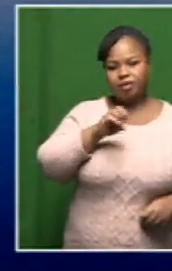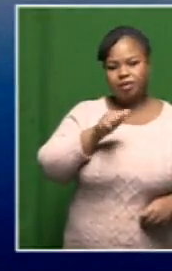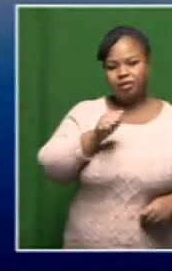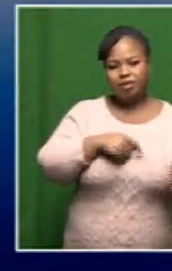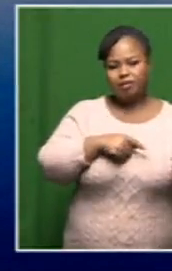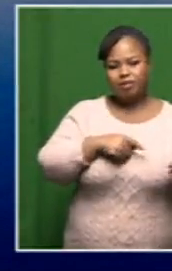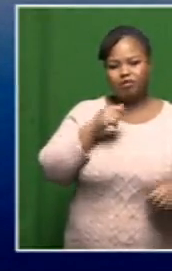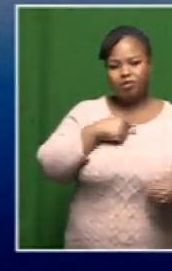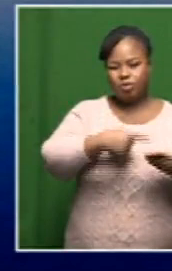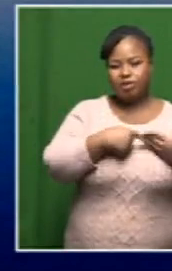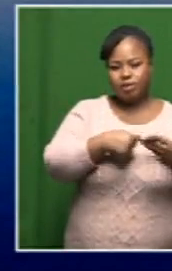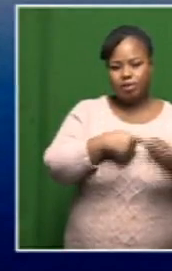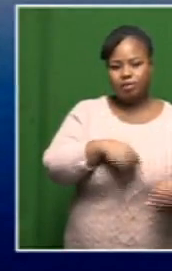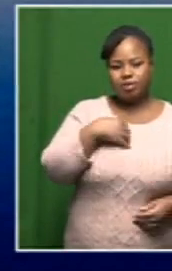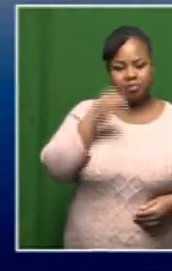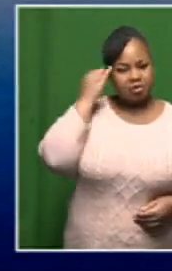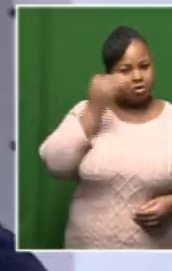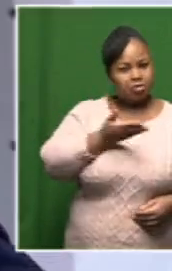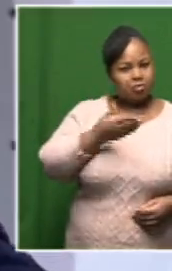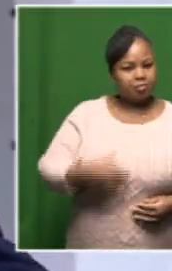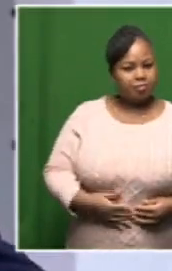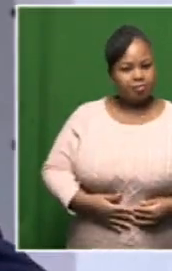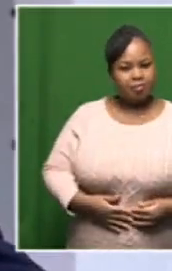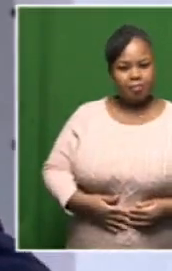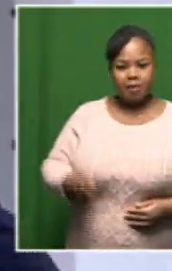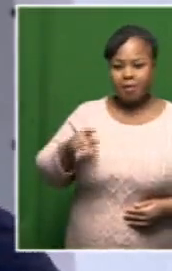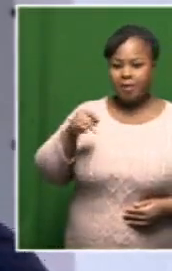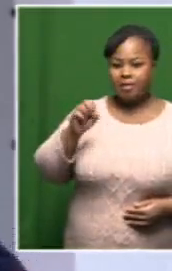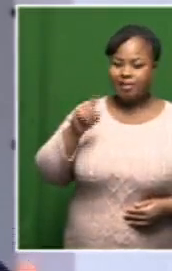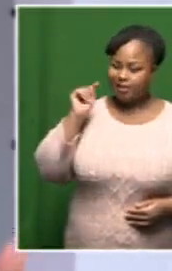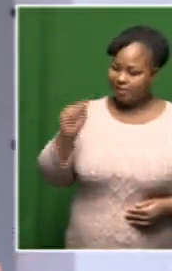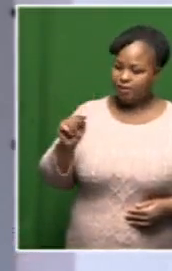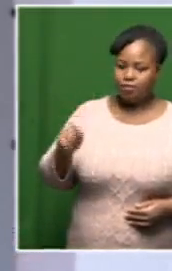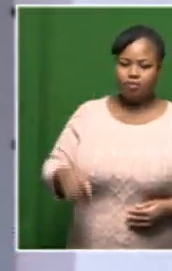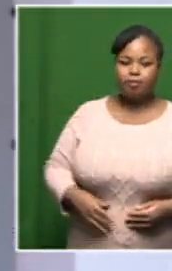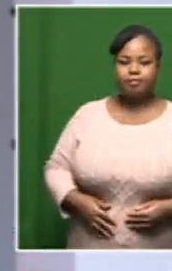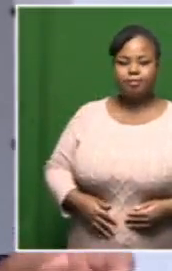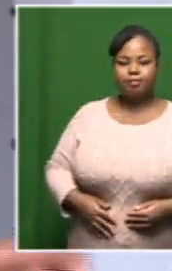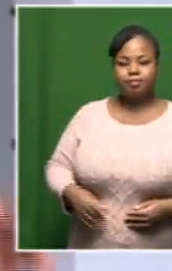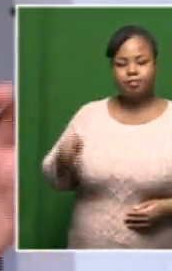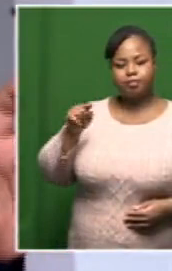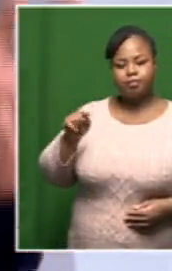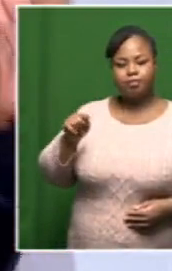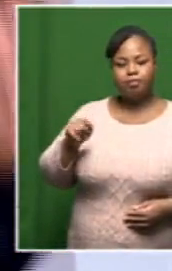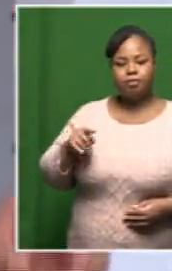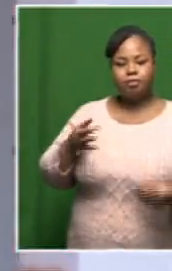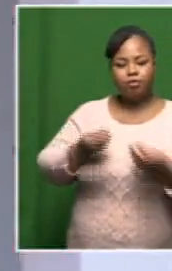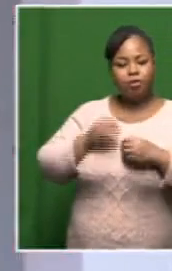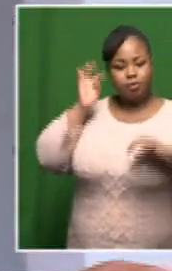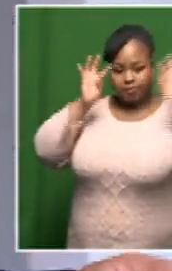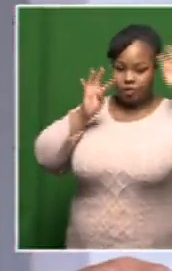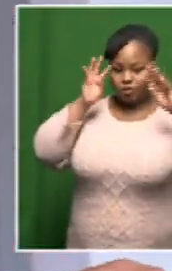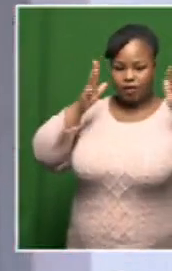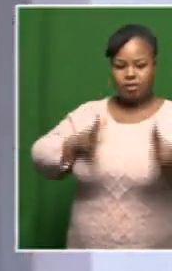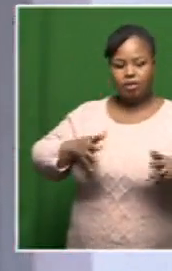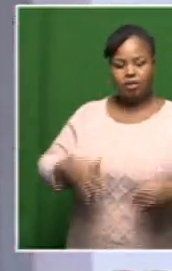of that conversation? I can only imagine. Edward Mabasa, he came with those were the innovators who